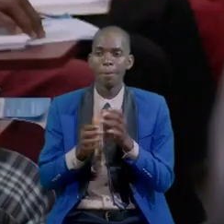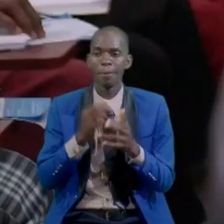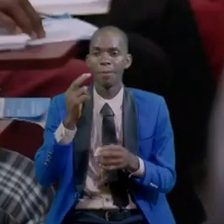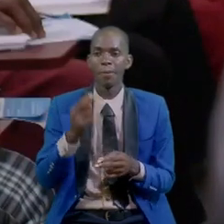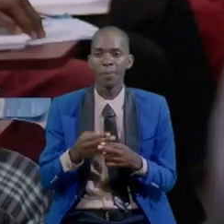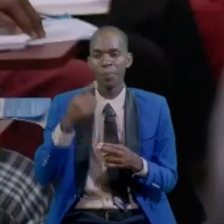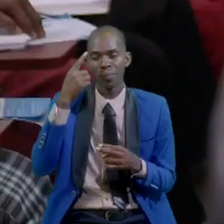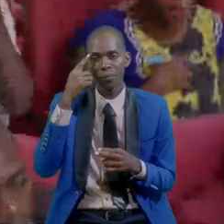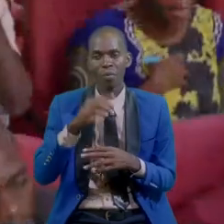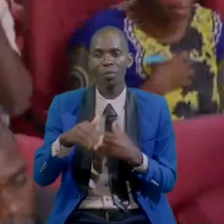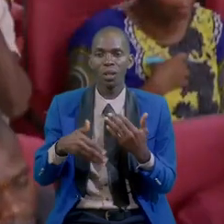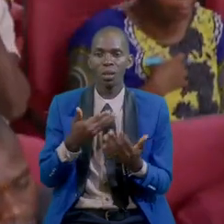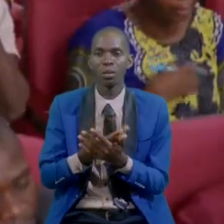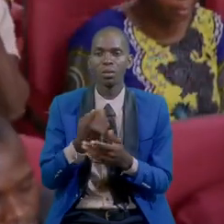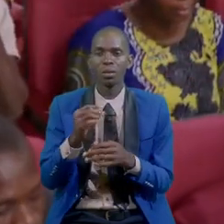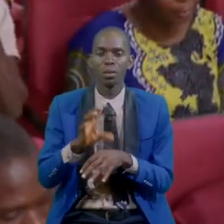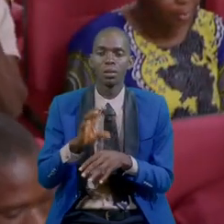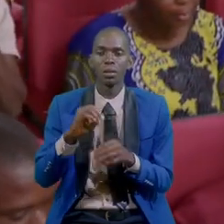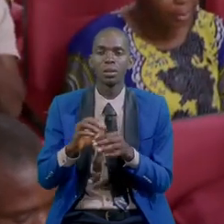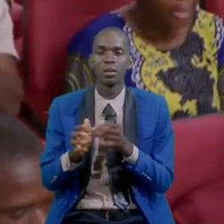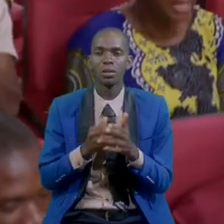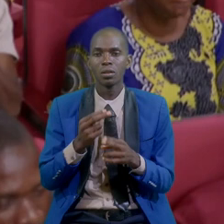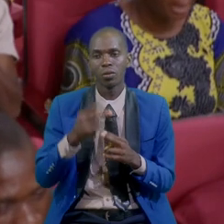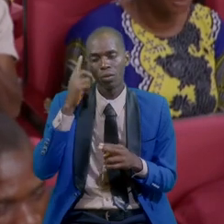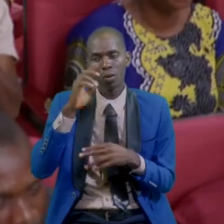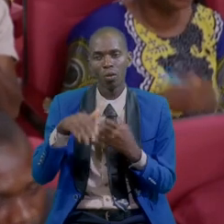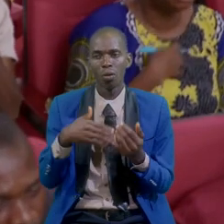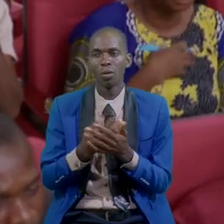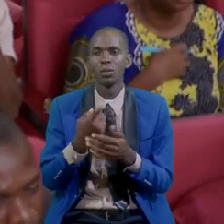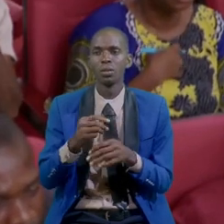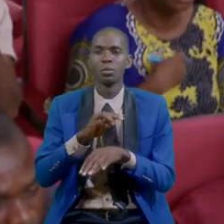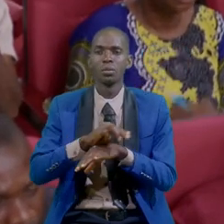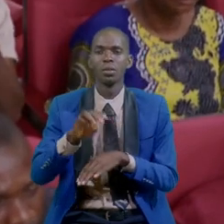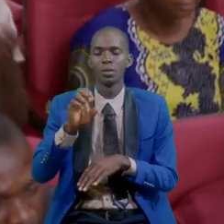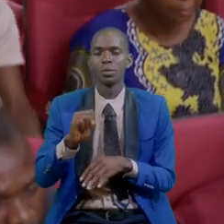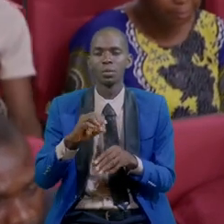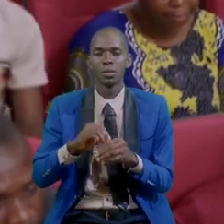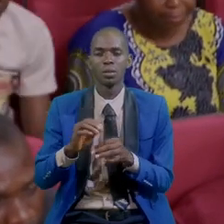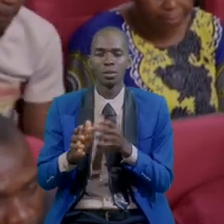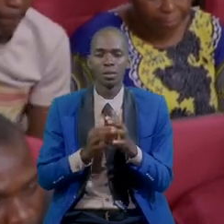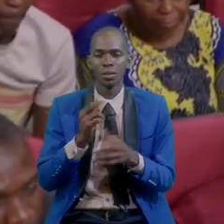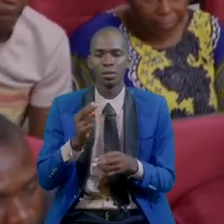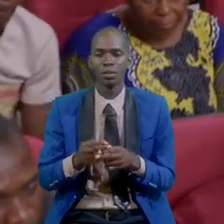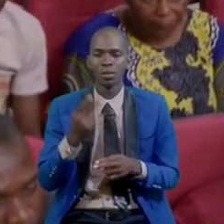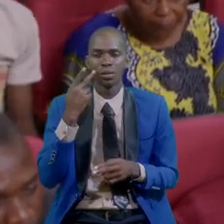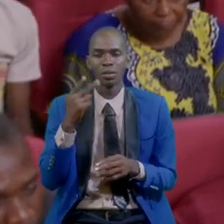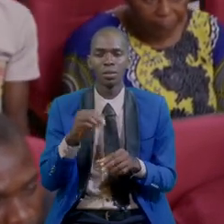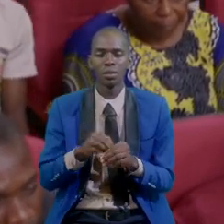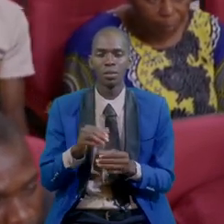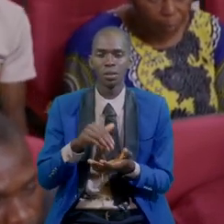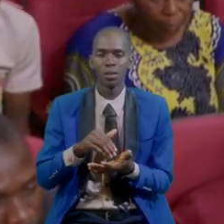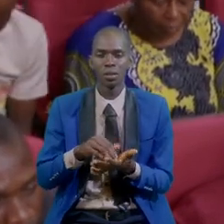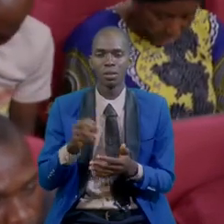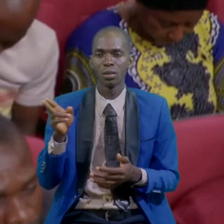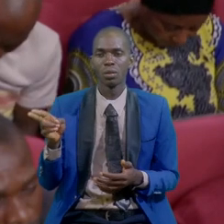All the churches, all the ministries. And look at this in Hosea again,